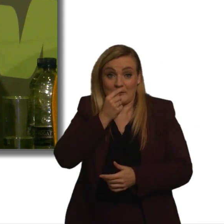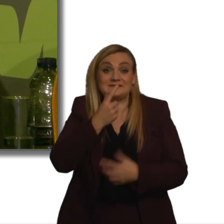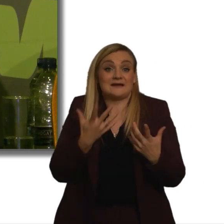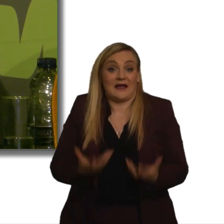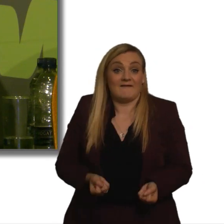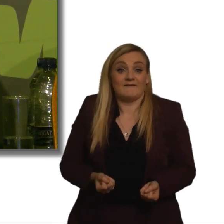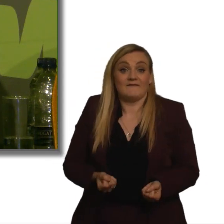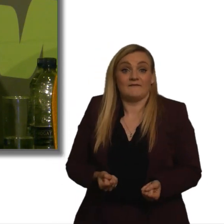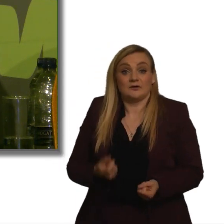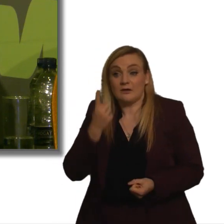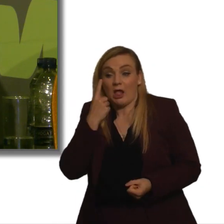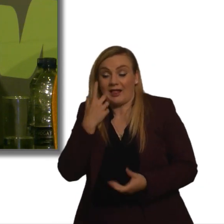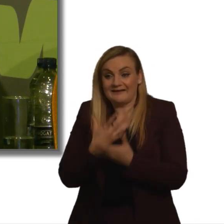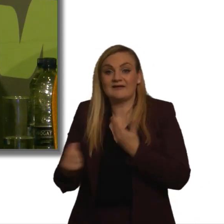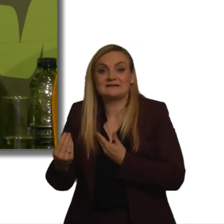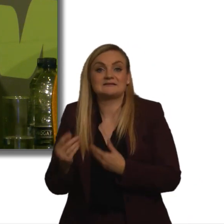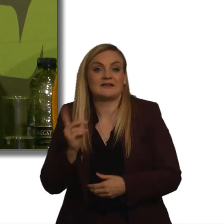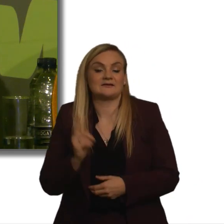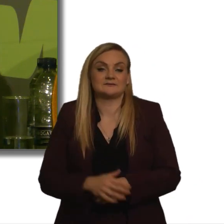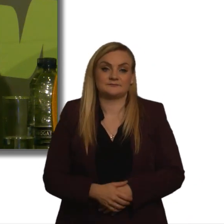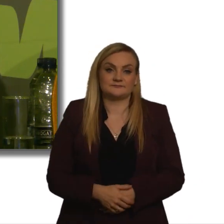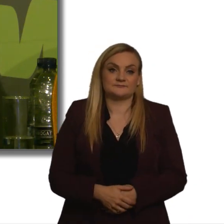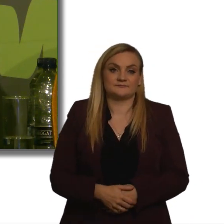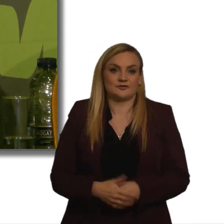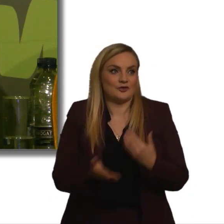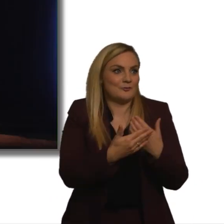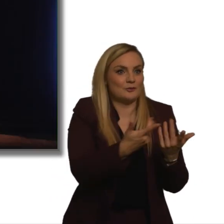to invest. So yeah,